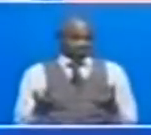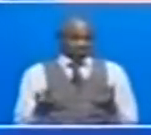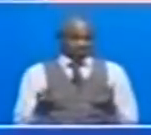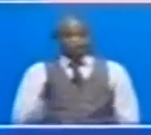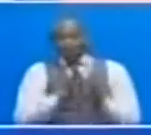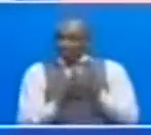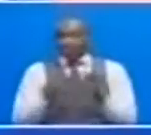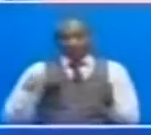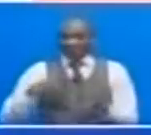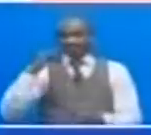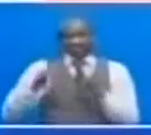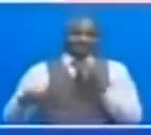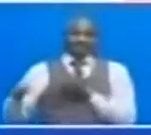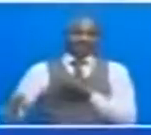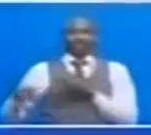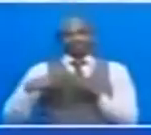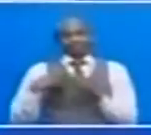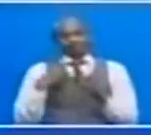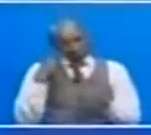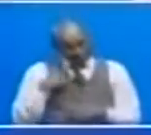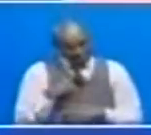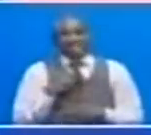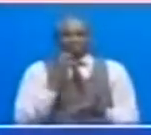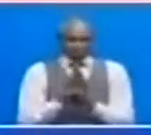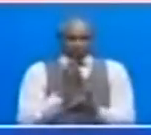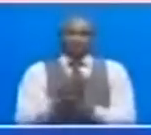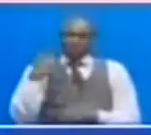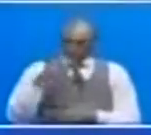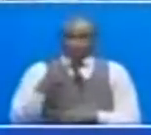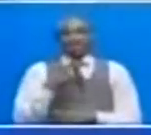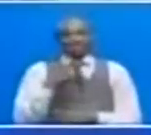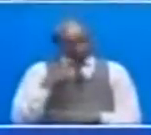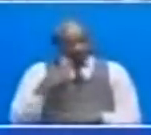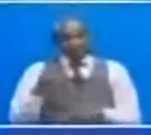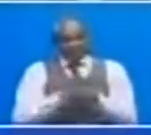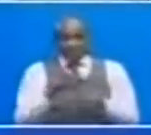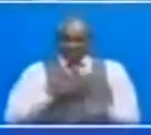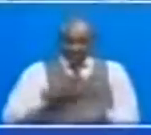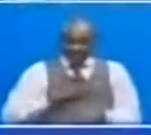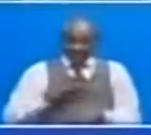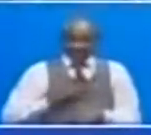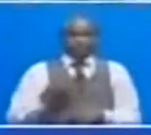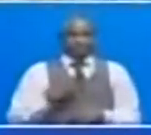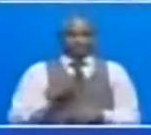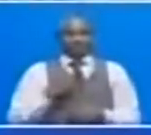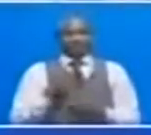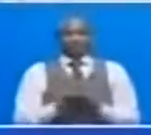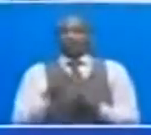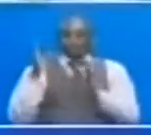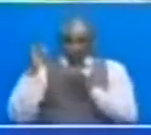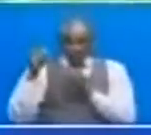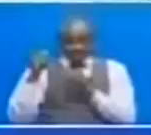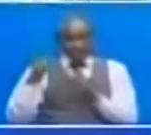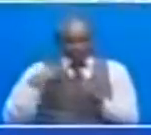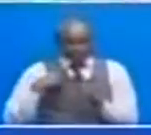will want to be last. Right. But for me, I really want, always when I'm doing my own training, you know, I really wish and hope that